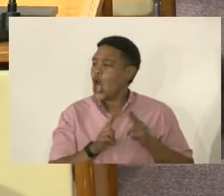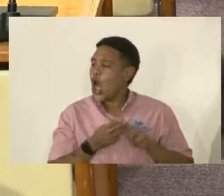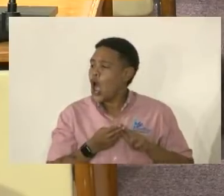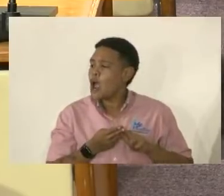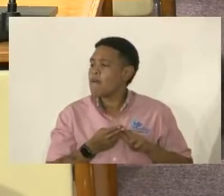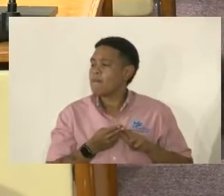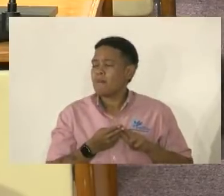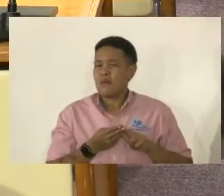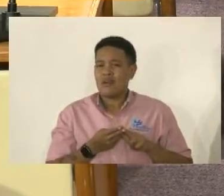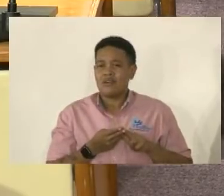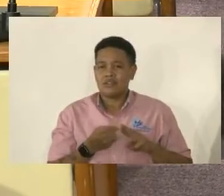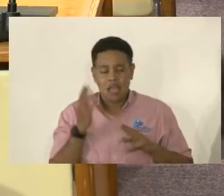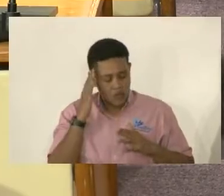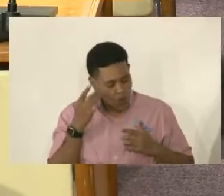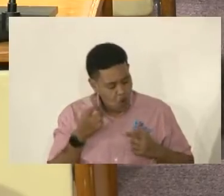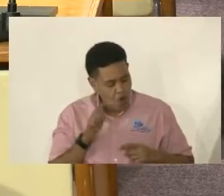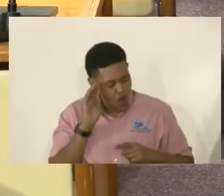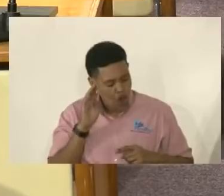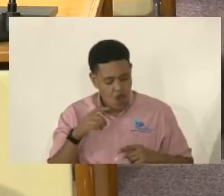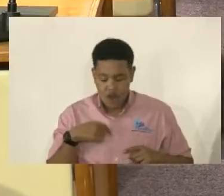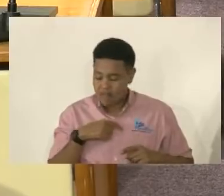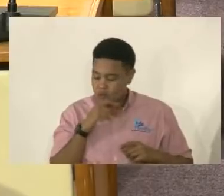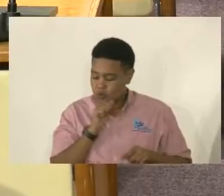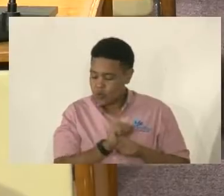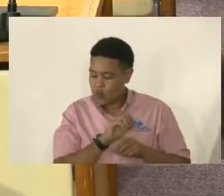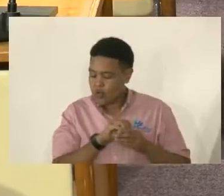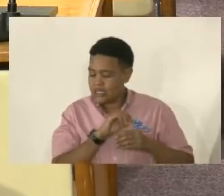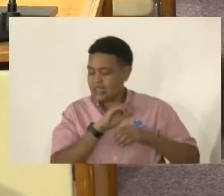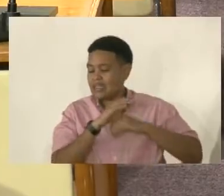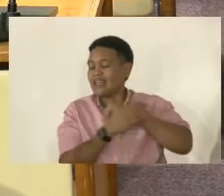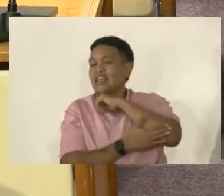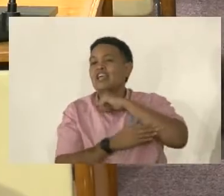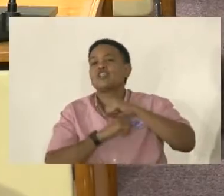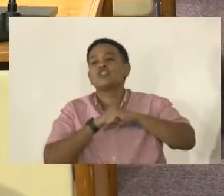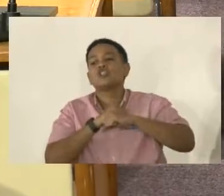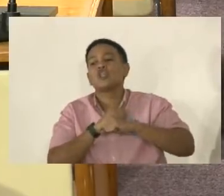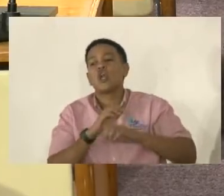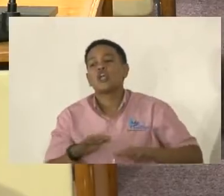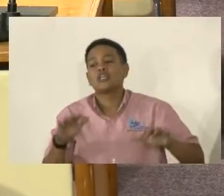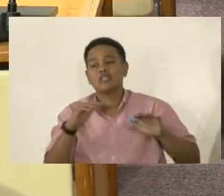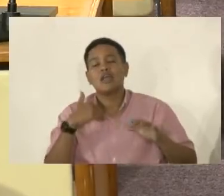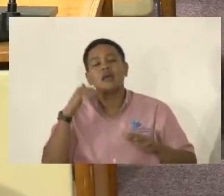all of us who work in the national security space. I know it affects deeply